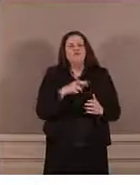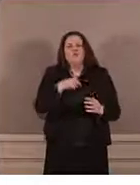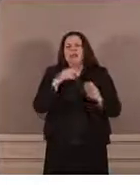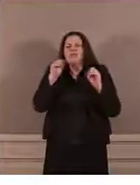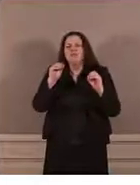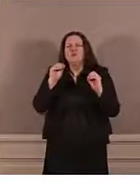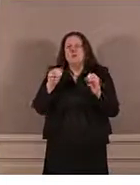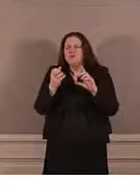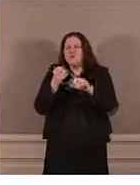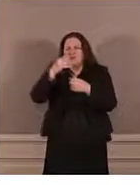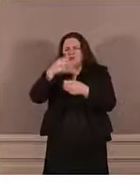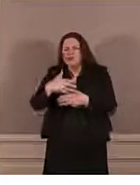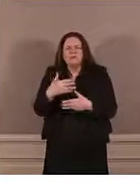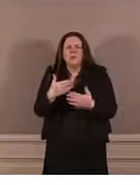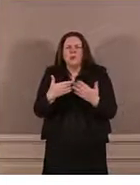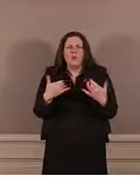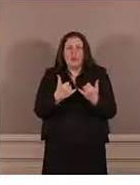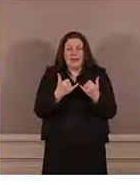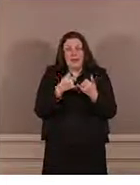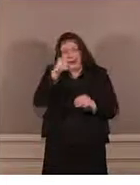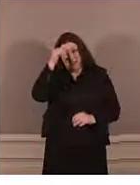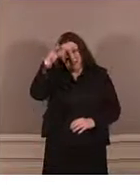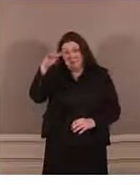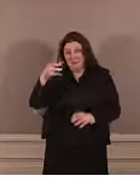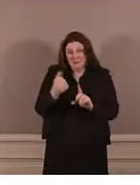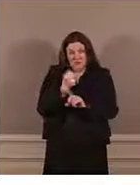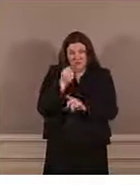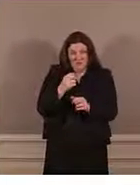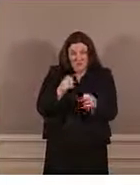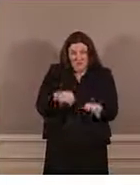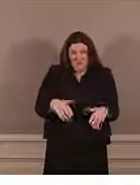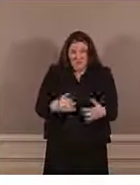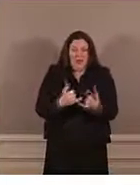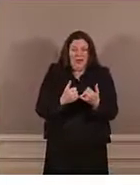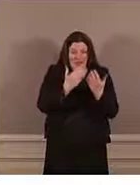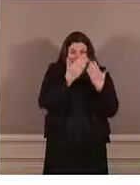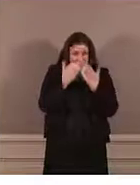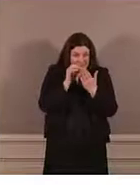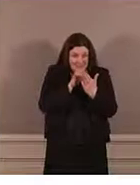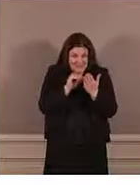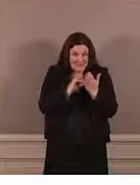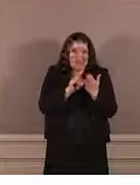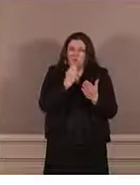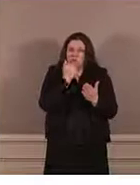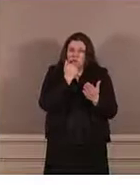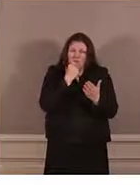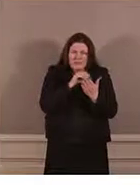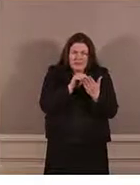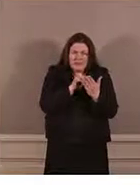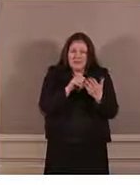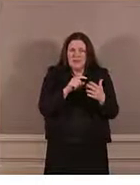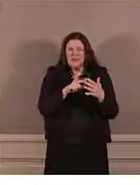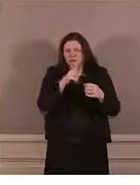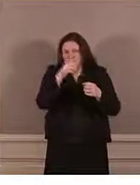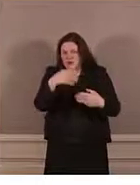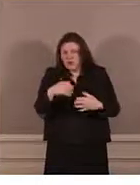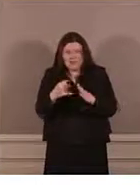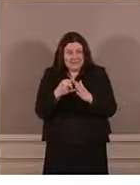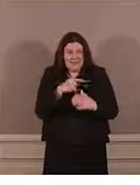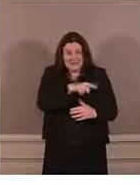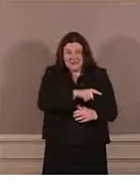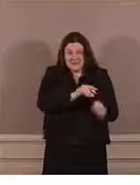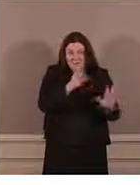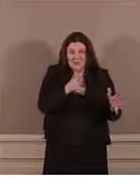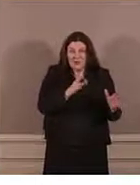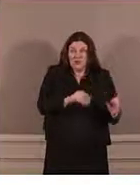exploring included, obviously, the academic achievement-related outcomes like literacy, numeracy, results in exams, but